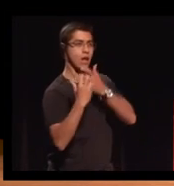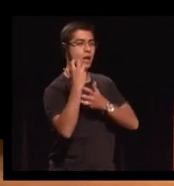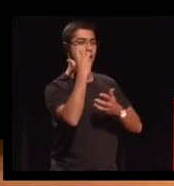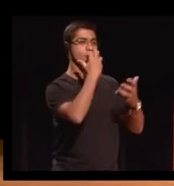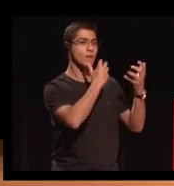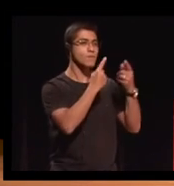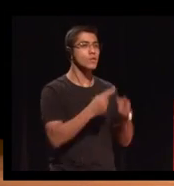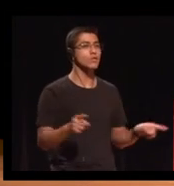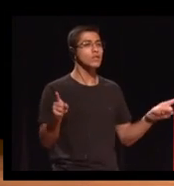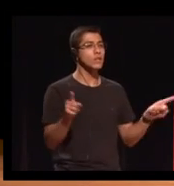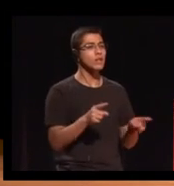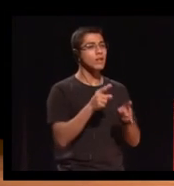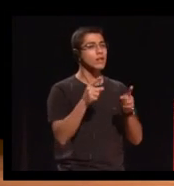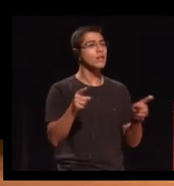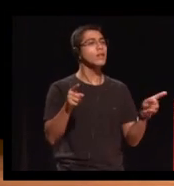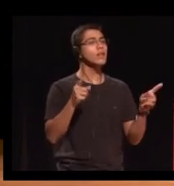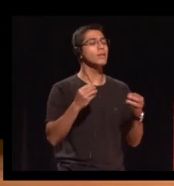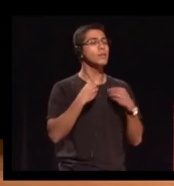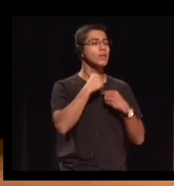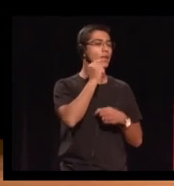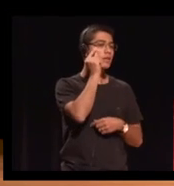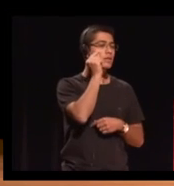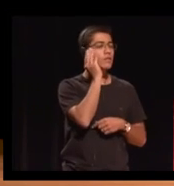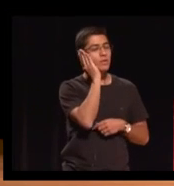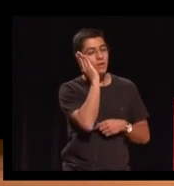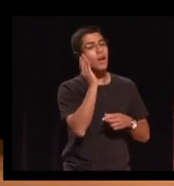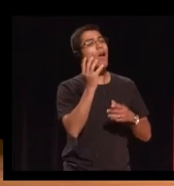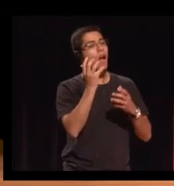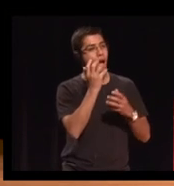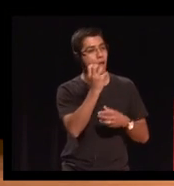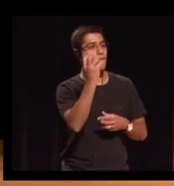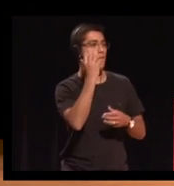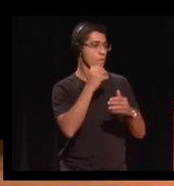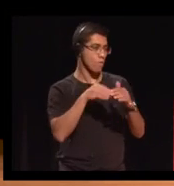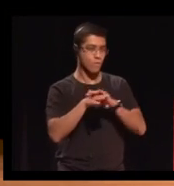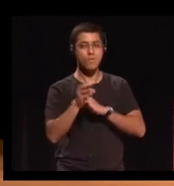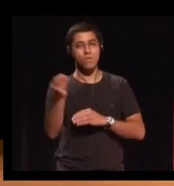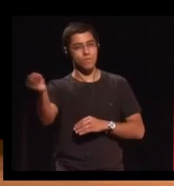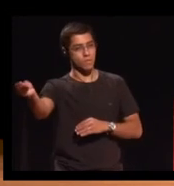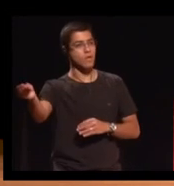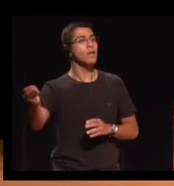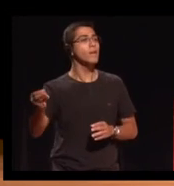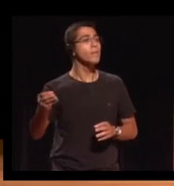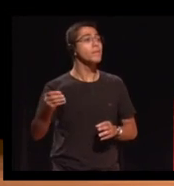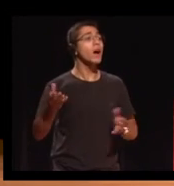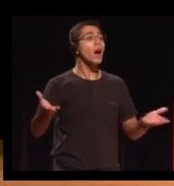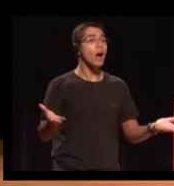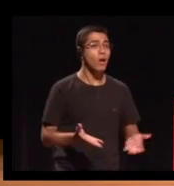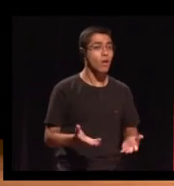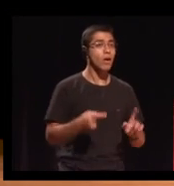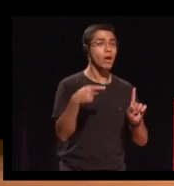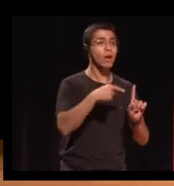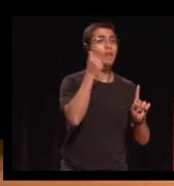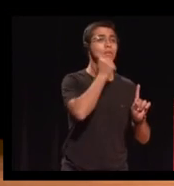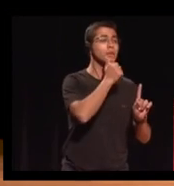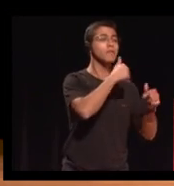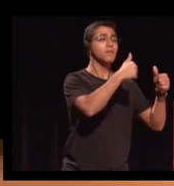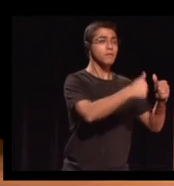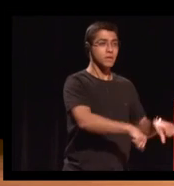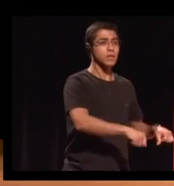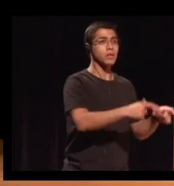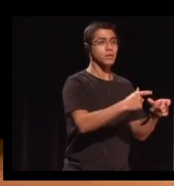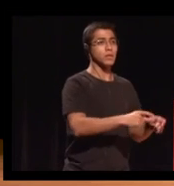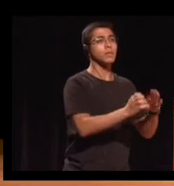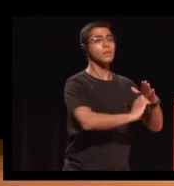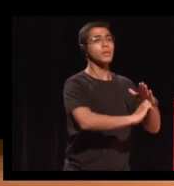museums. Now, she's now a resident at ThoughtWorks because for this residency, we partner with a company called